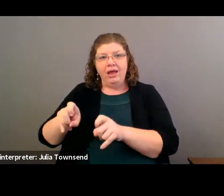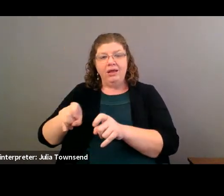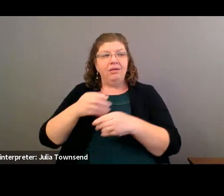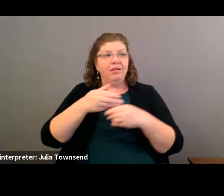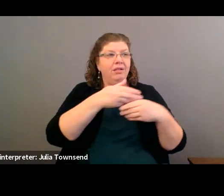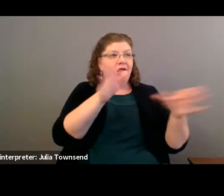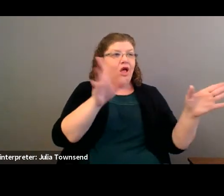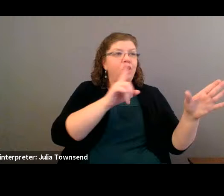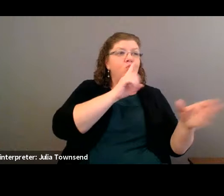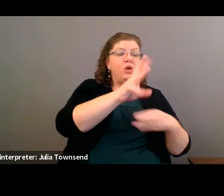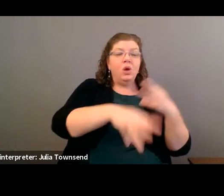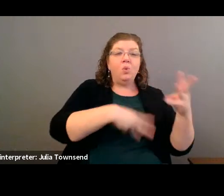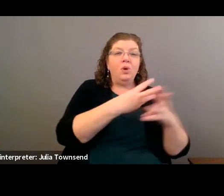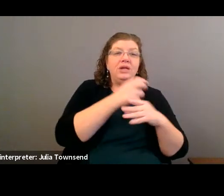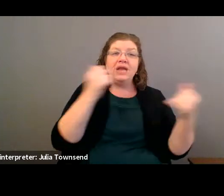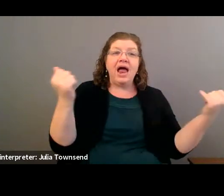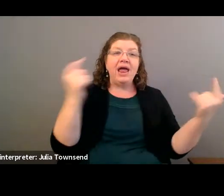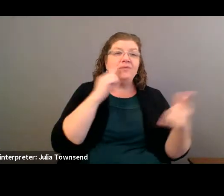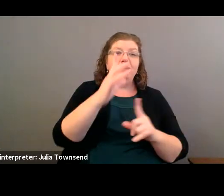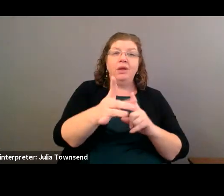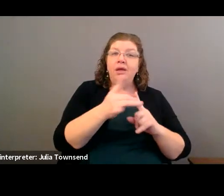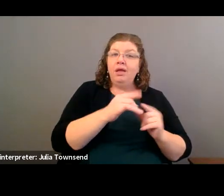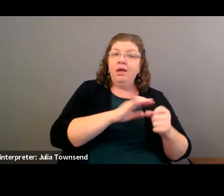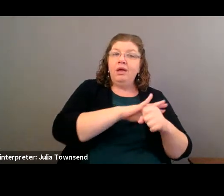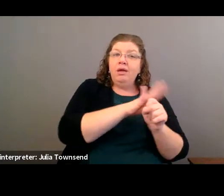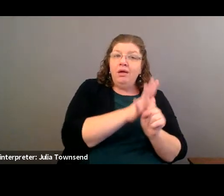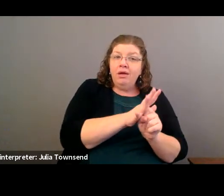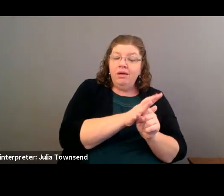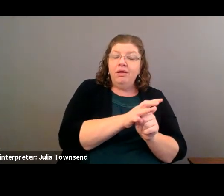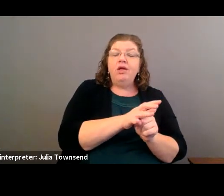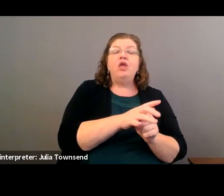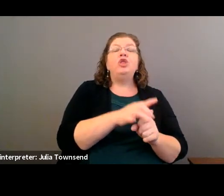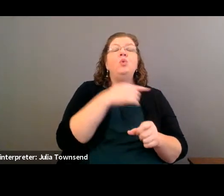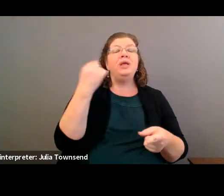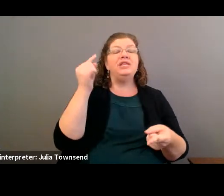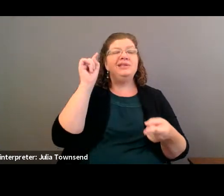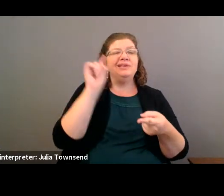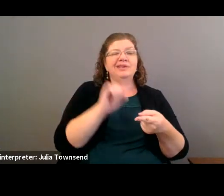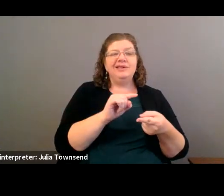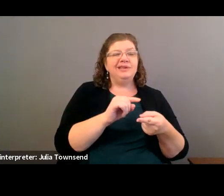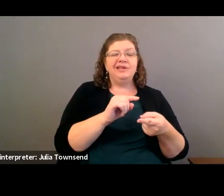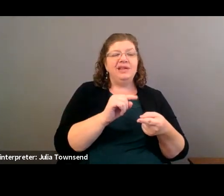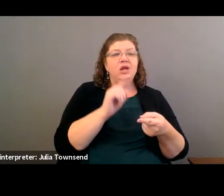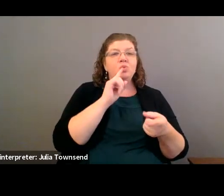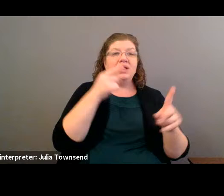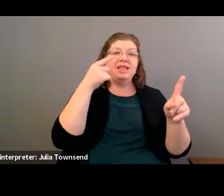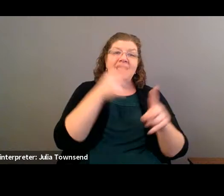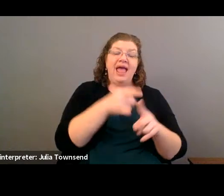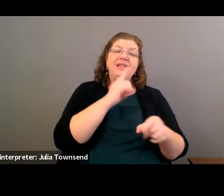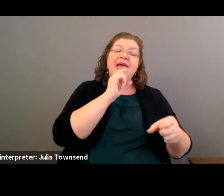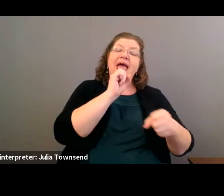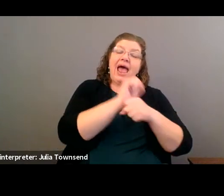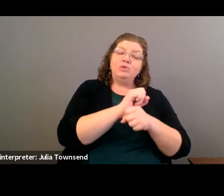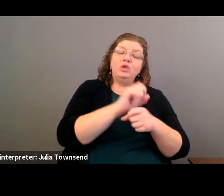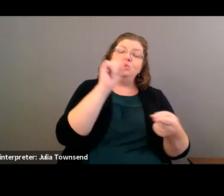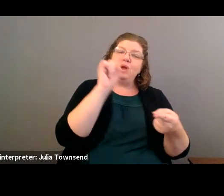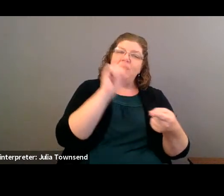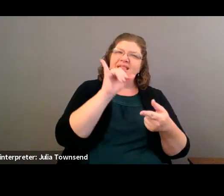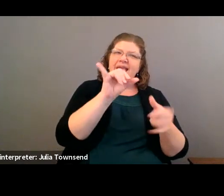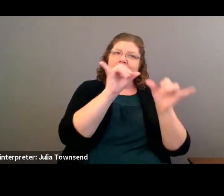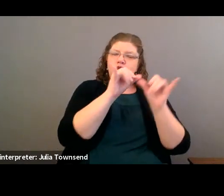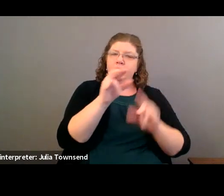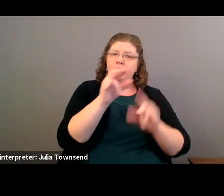COVID, absolute risk reduction is the relevant metric for the general public. And